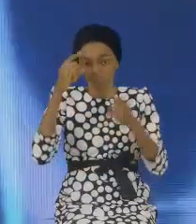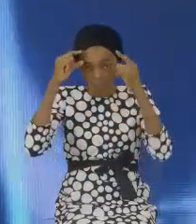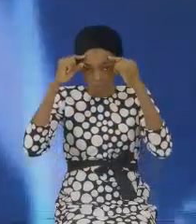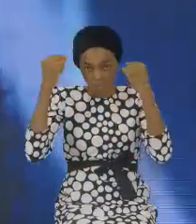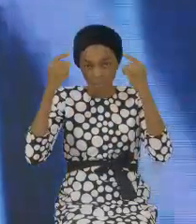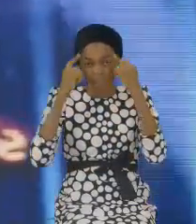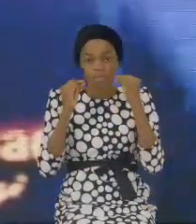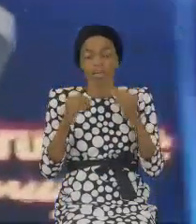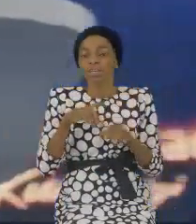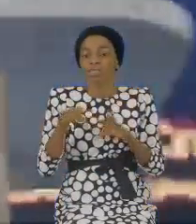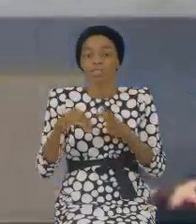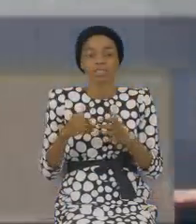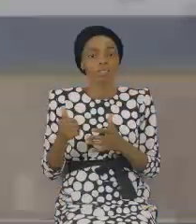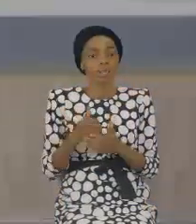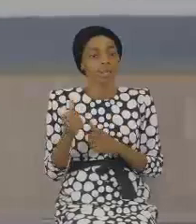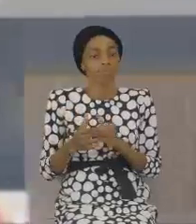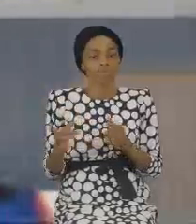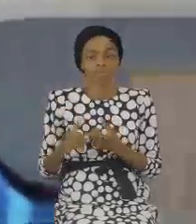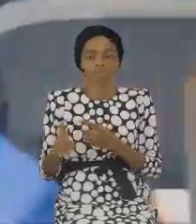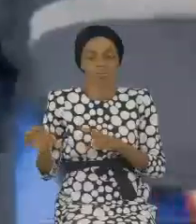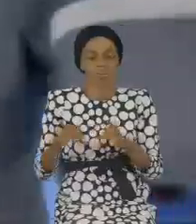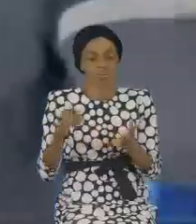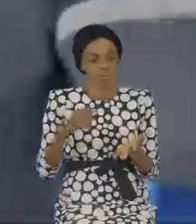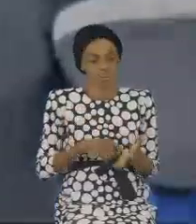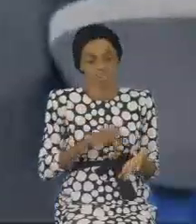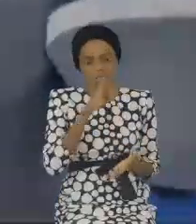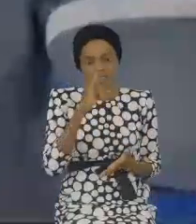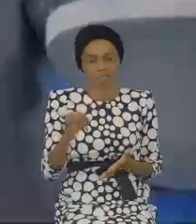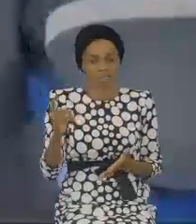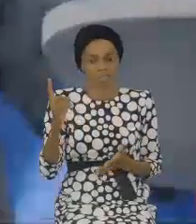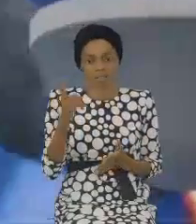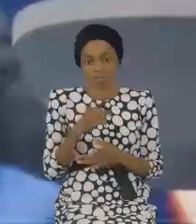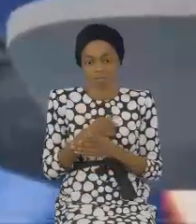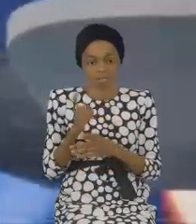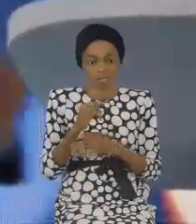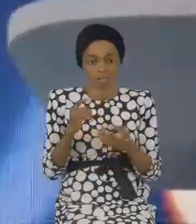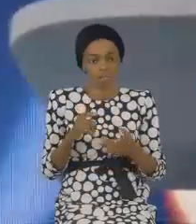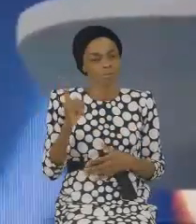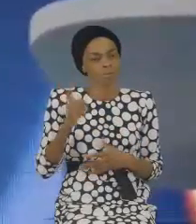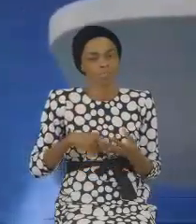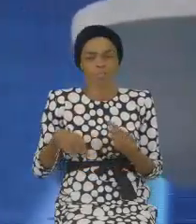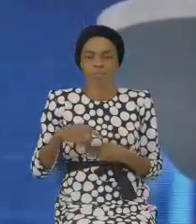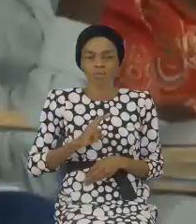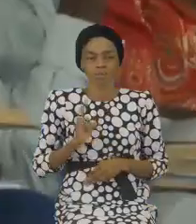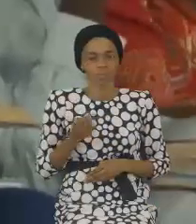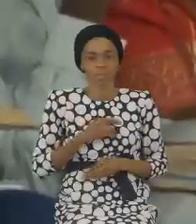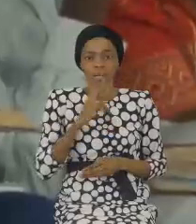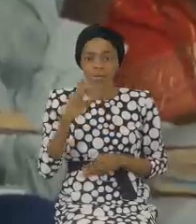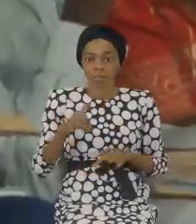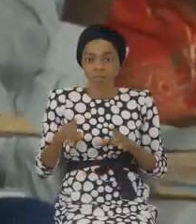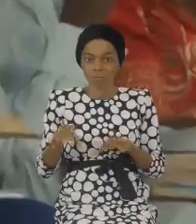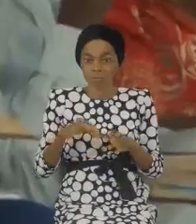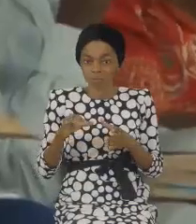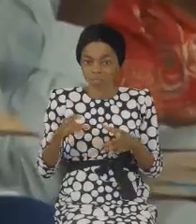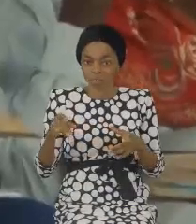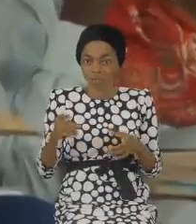message, everything to them, this is where they were. How about us? Are we even doing as much as